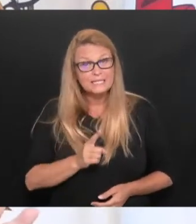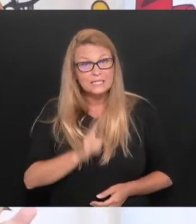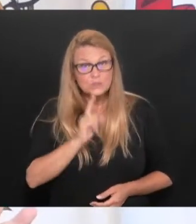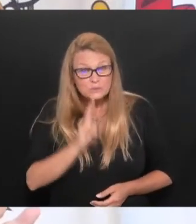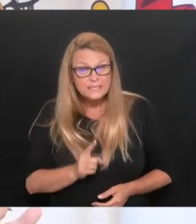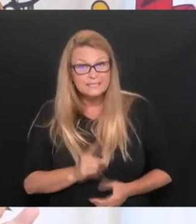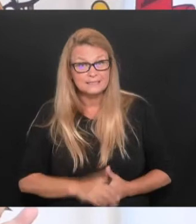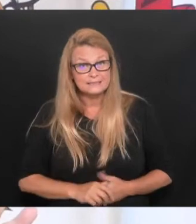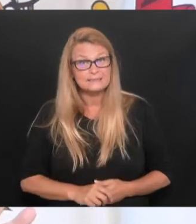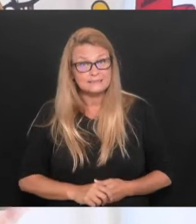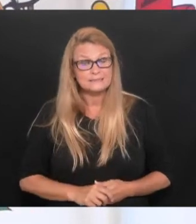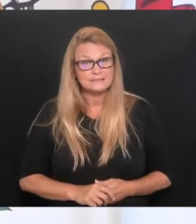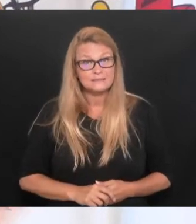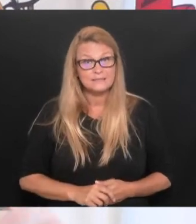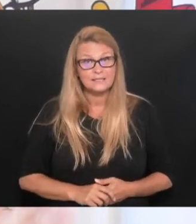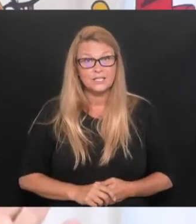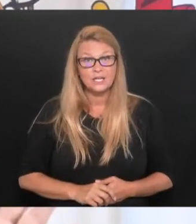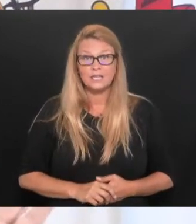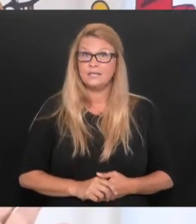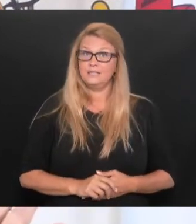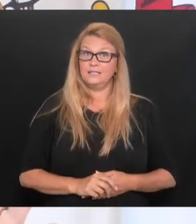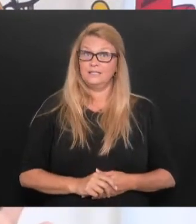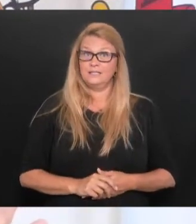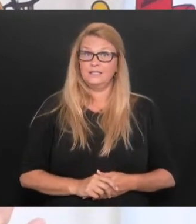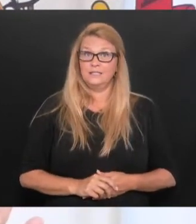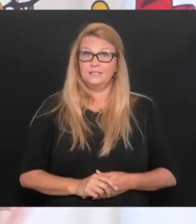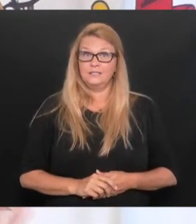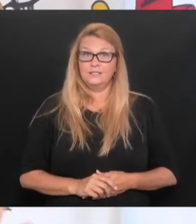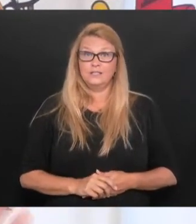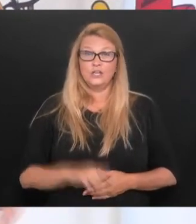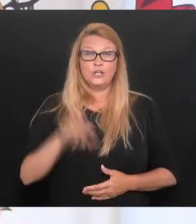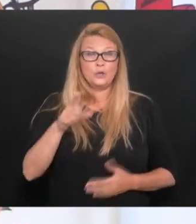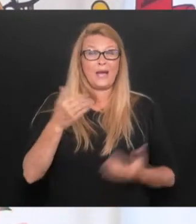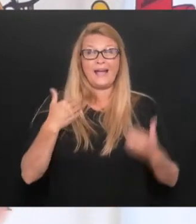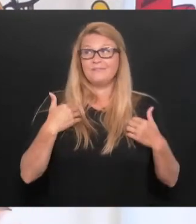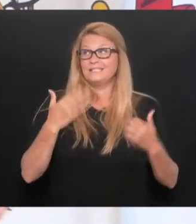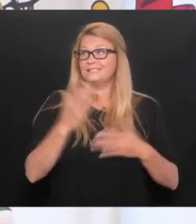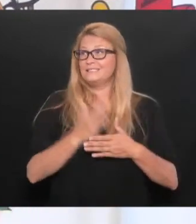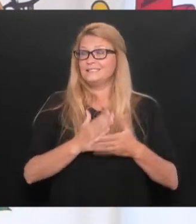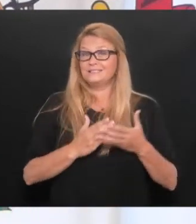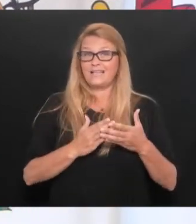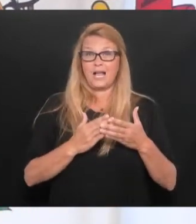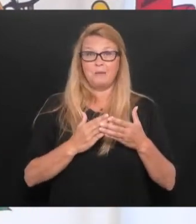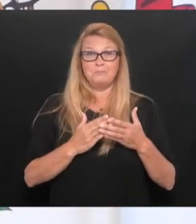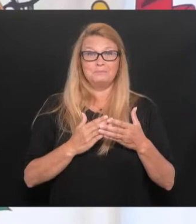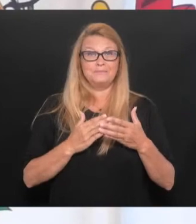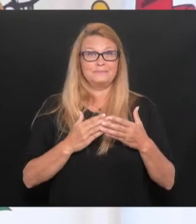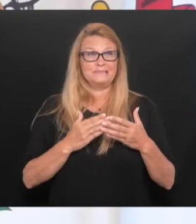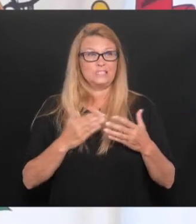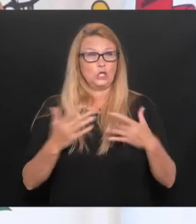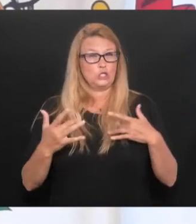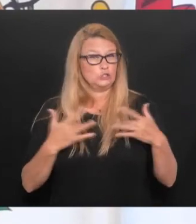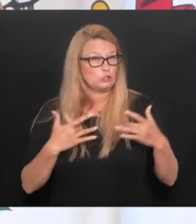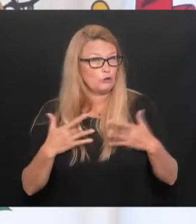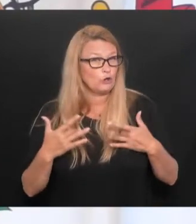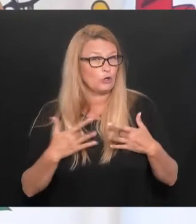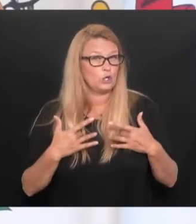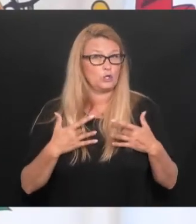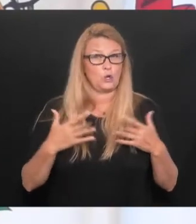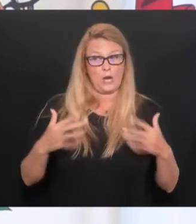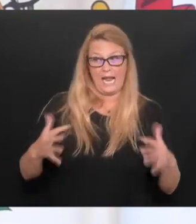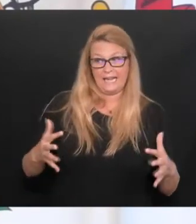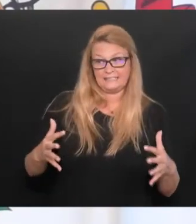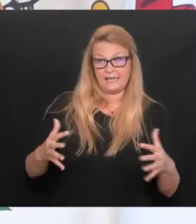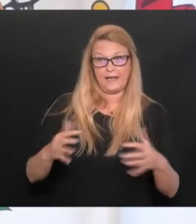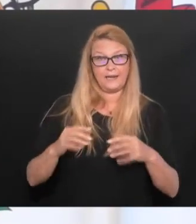truly, are you not going to have some level of real anxiety or concern? You know,